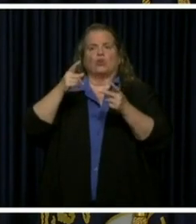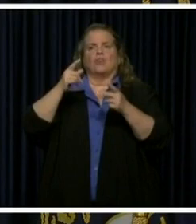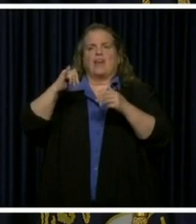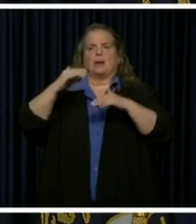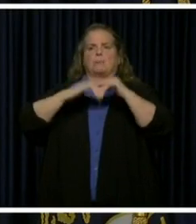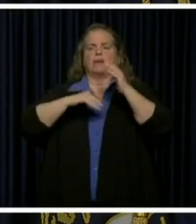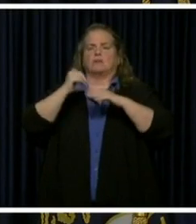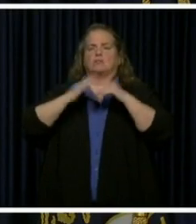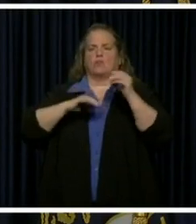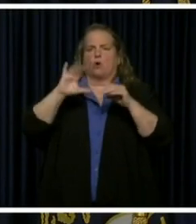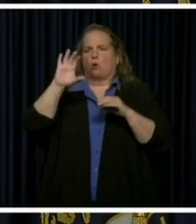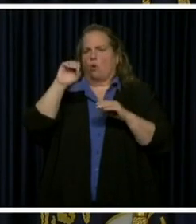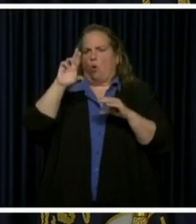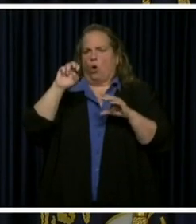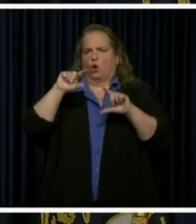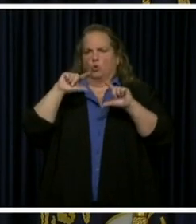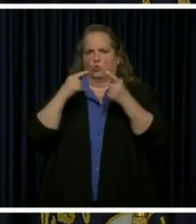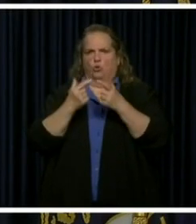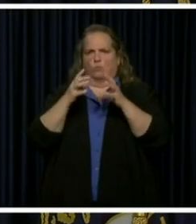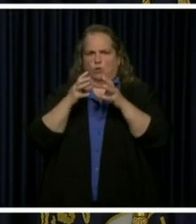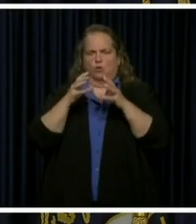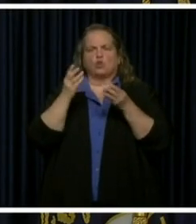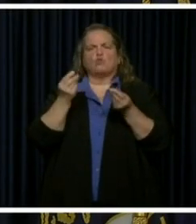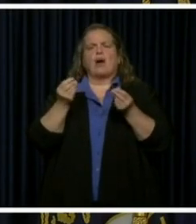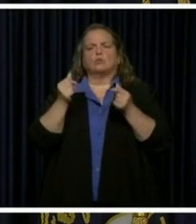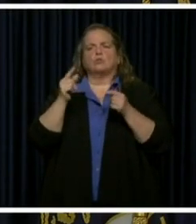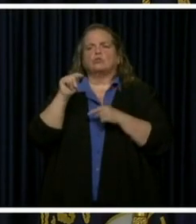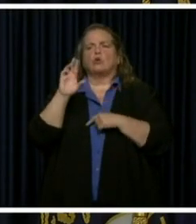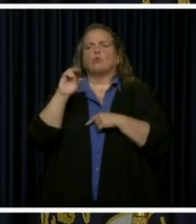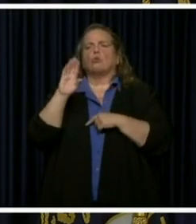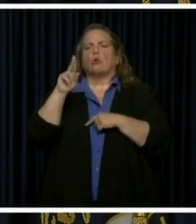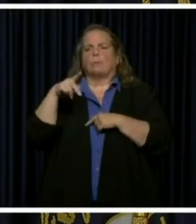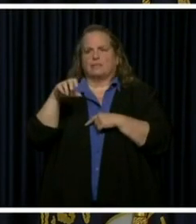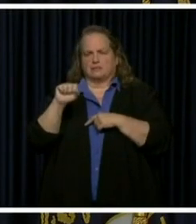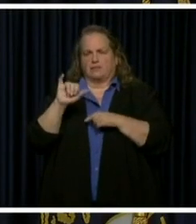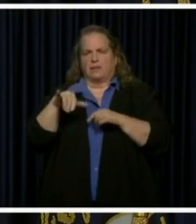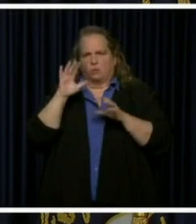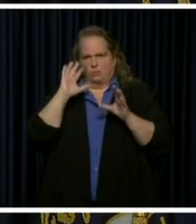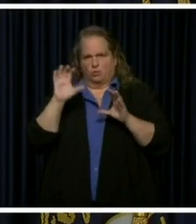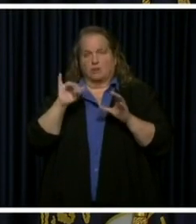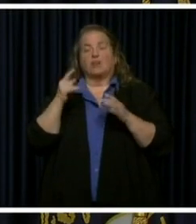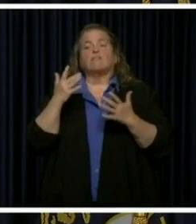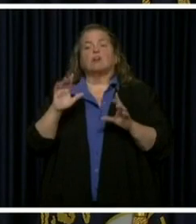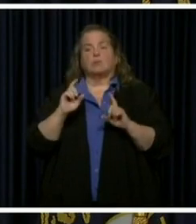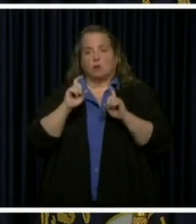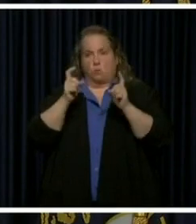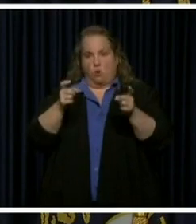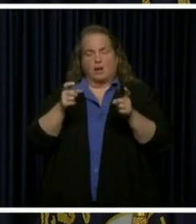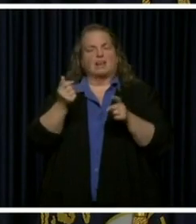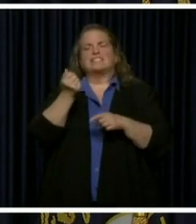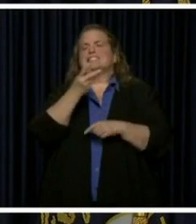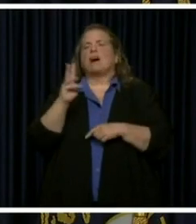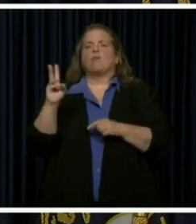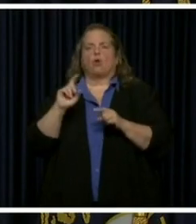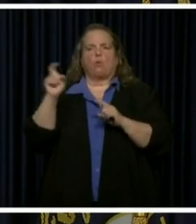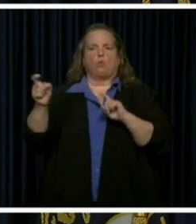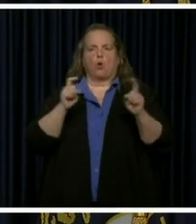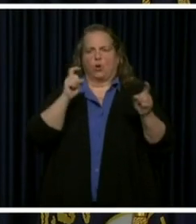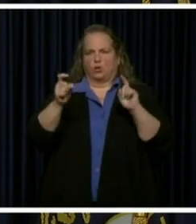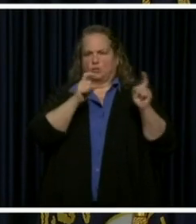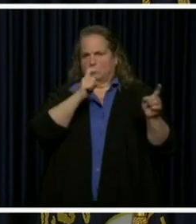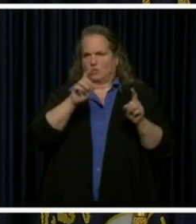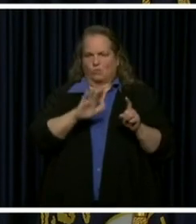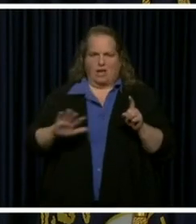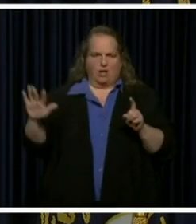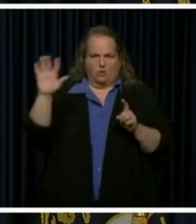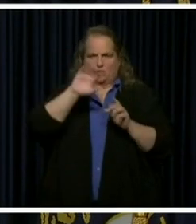the Corps and kind of the ground troops that are going to be doing it, has been awarded, and there are multiple awards